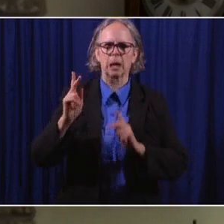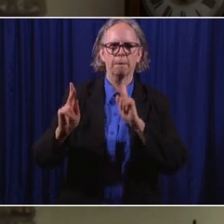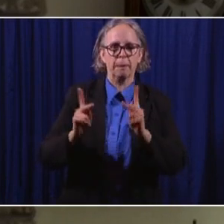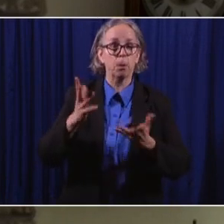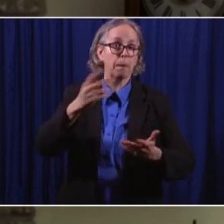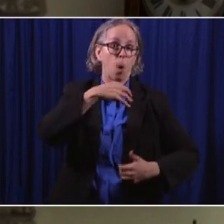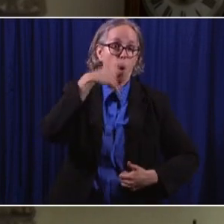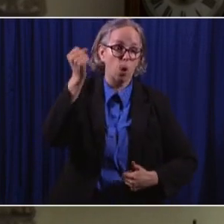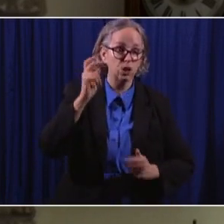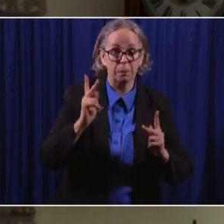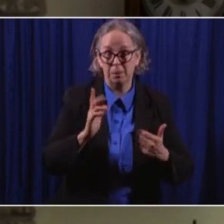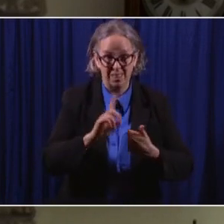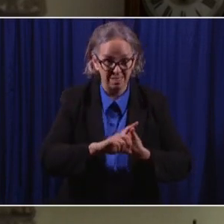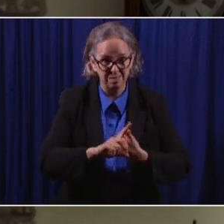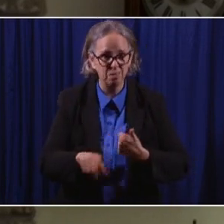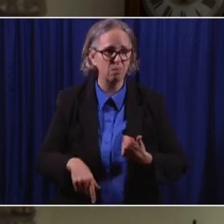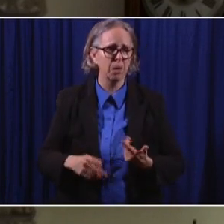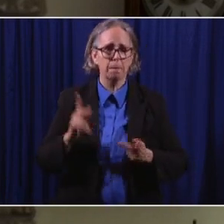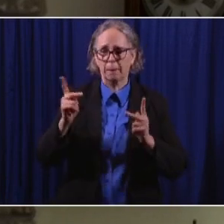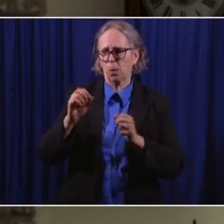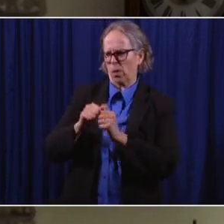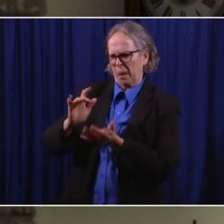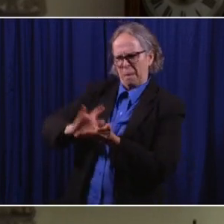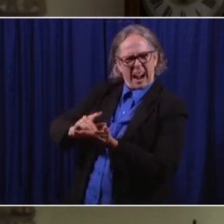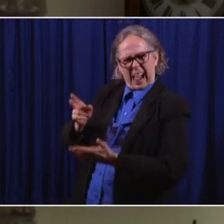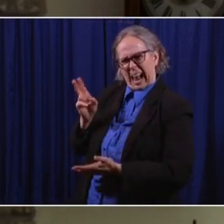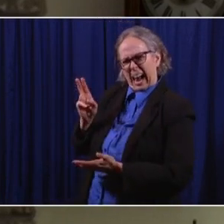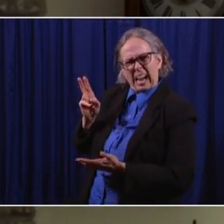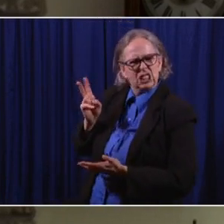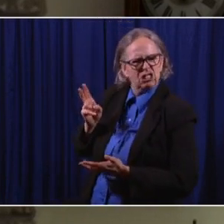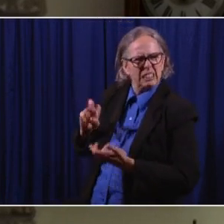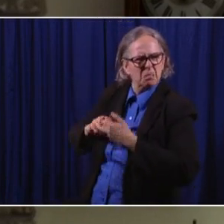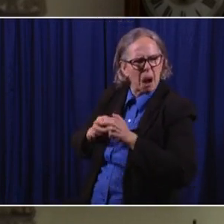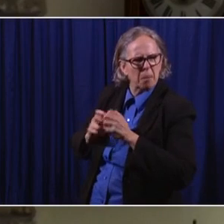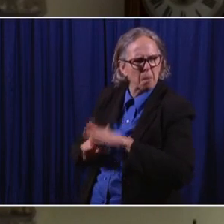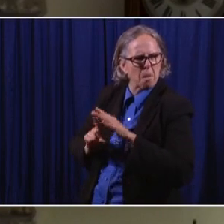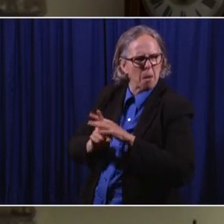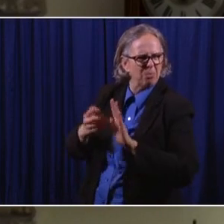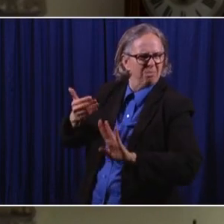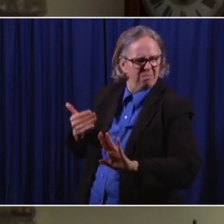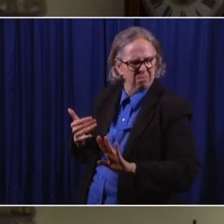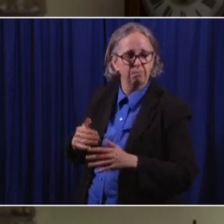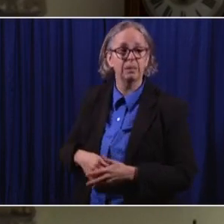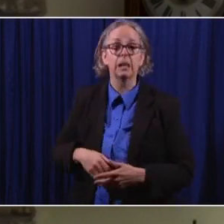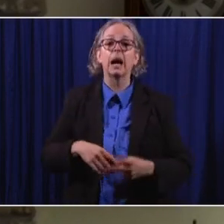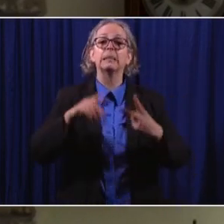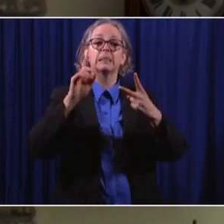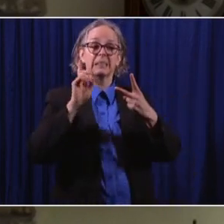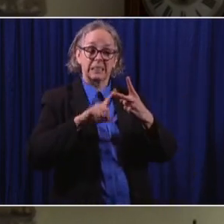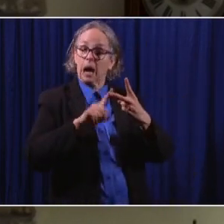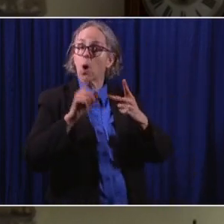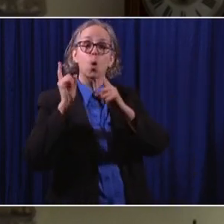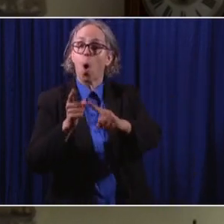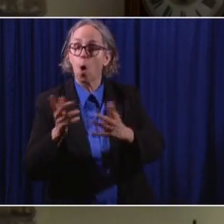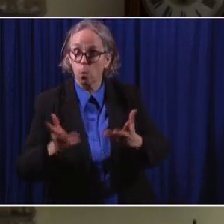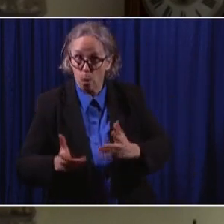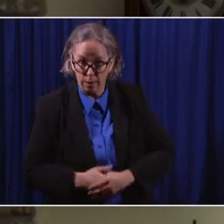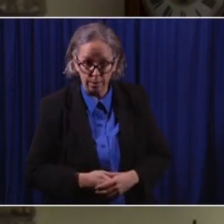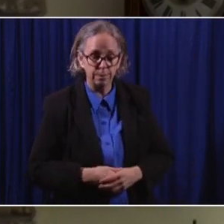who have a medical problem. That's where you save the lives. Second, though, we have to do everything we can to